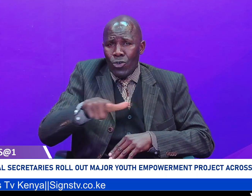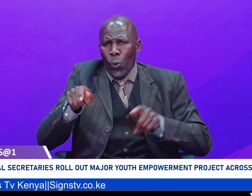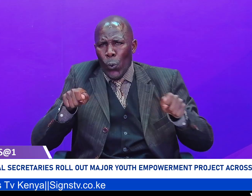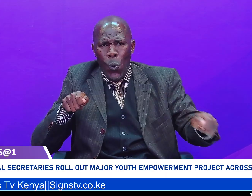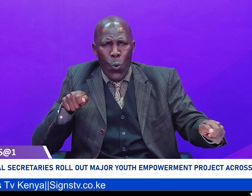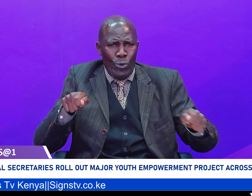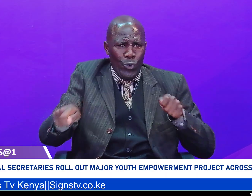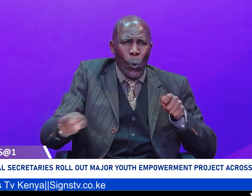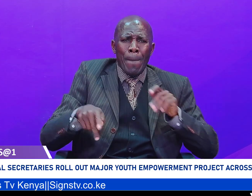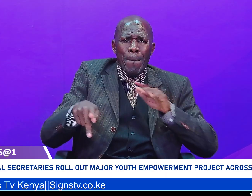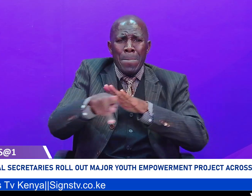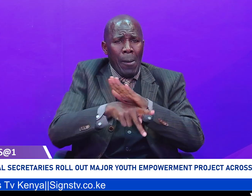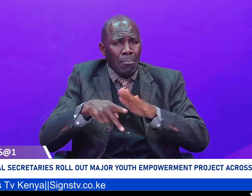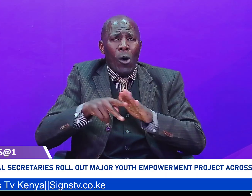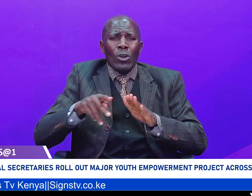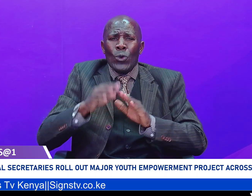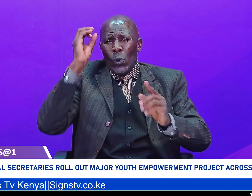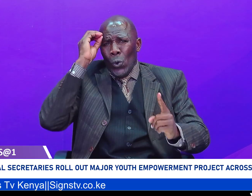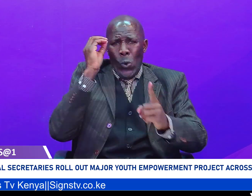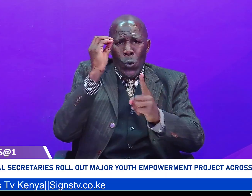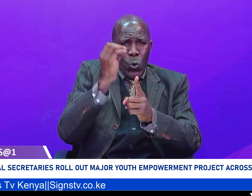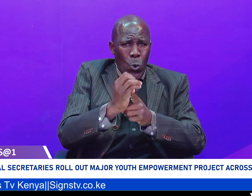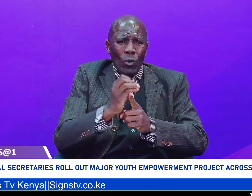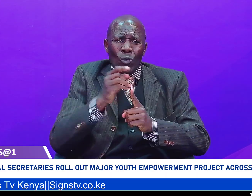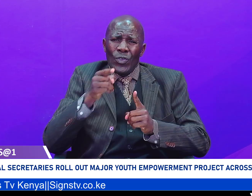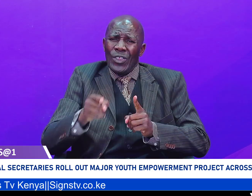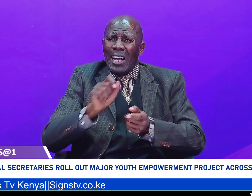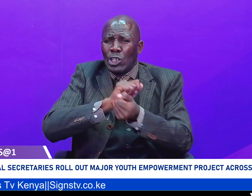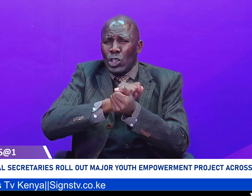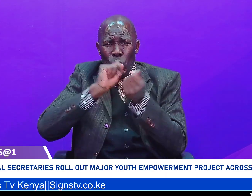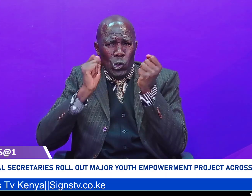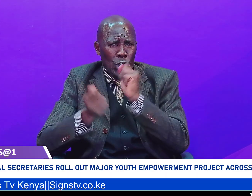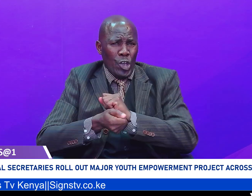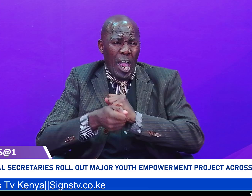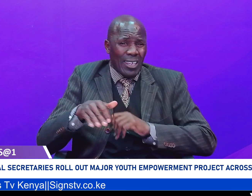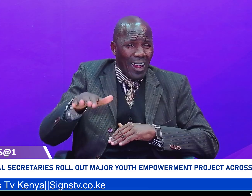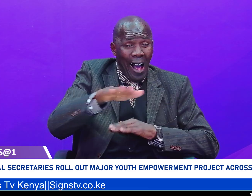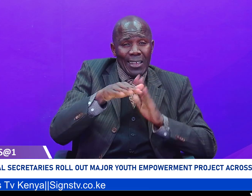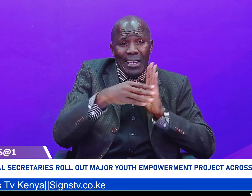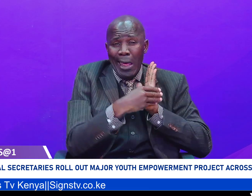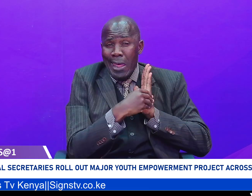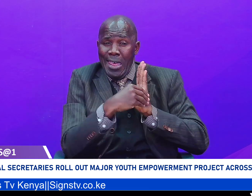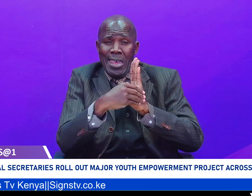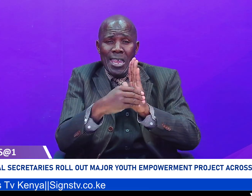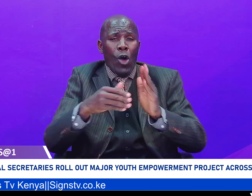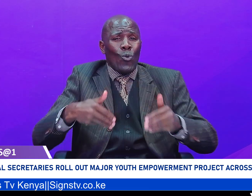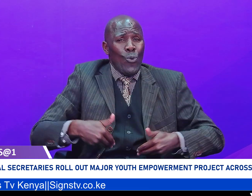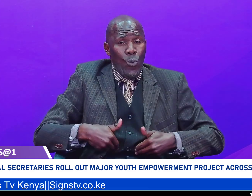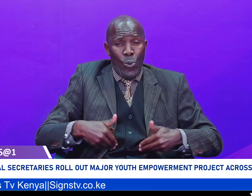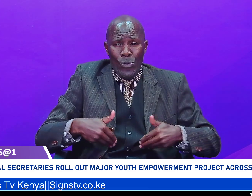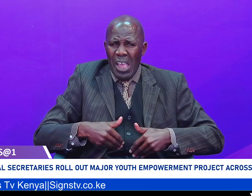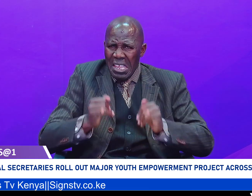parliament, members of county assemblies, and local administrators. Their primary objective